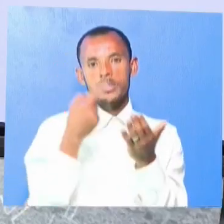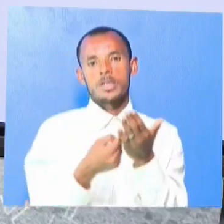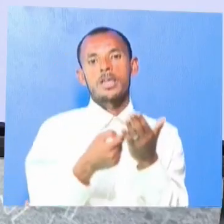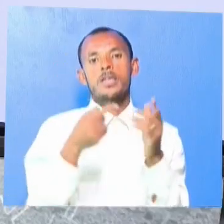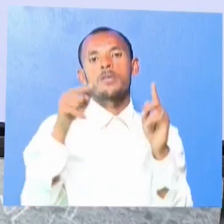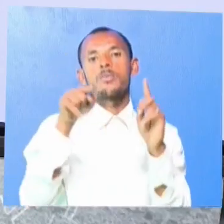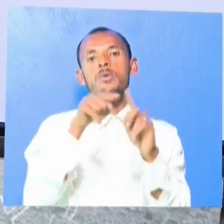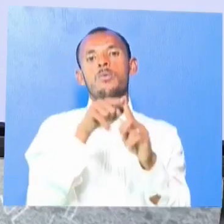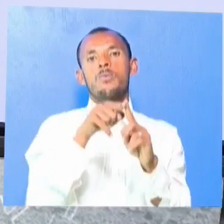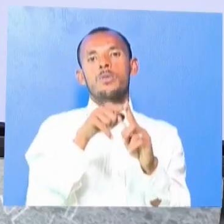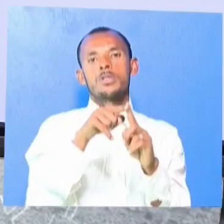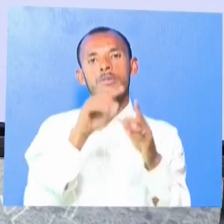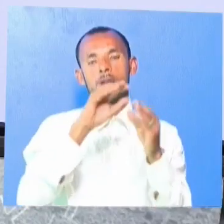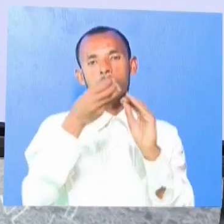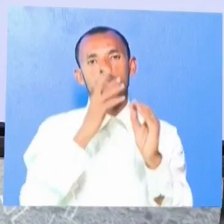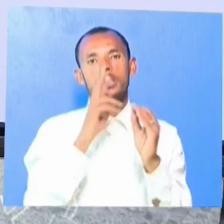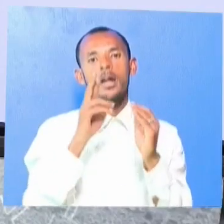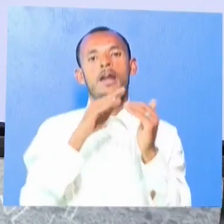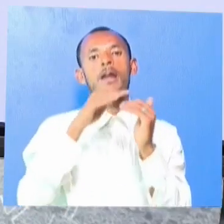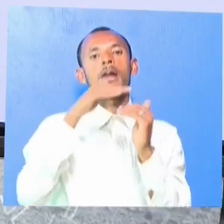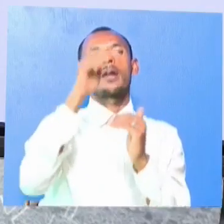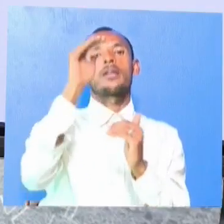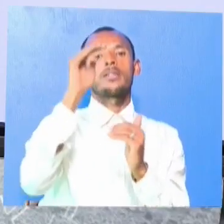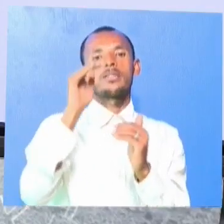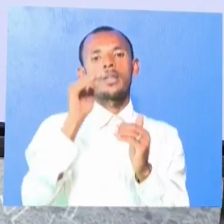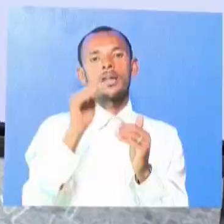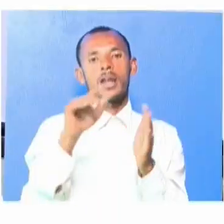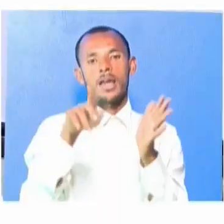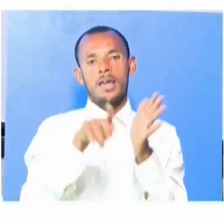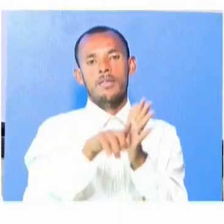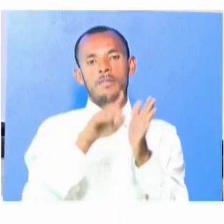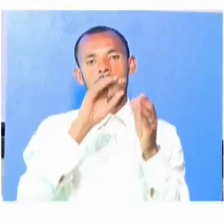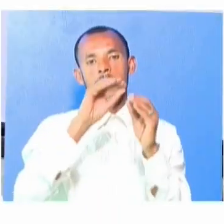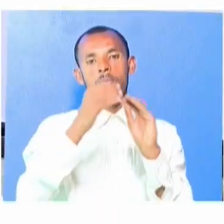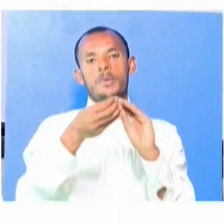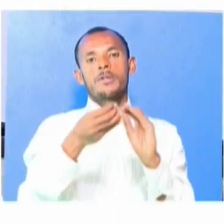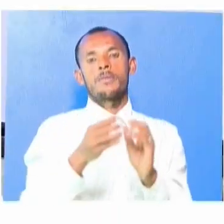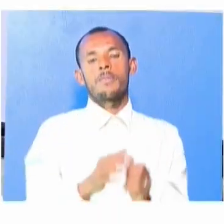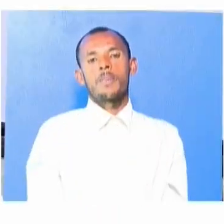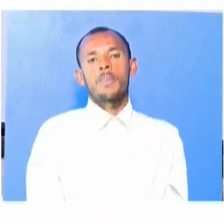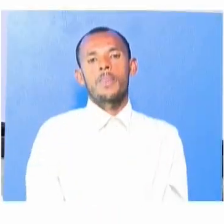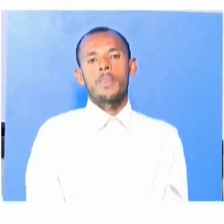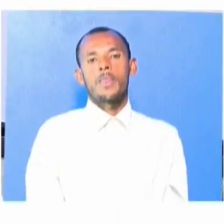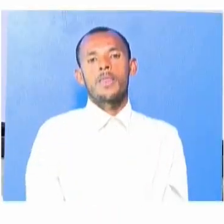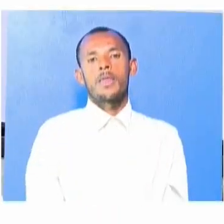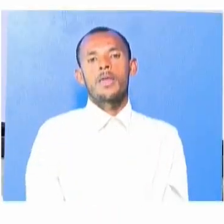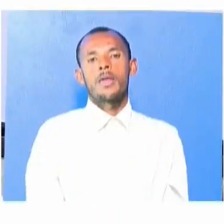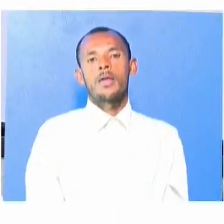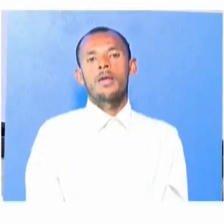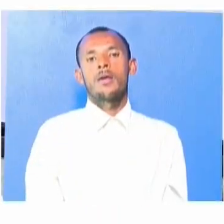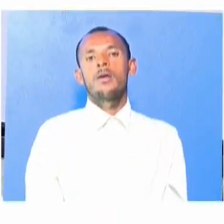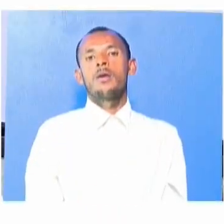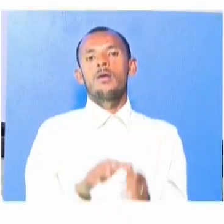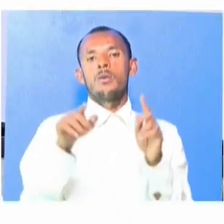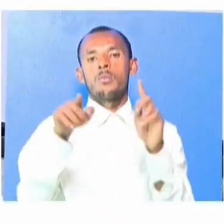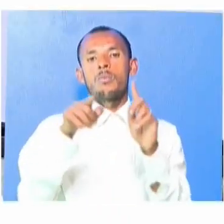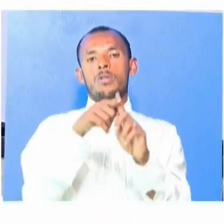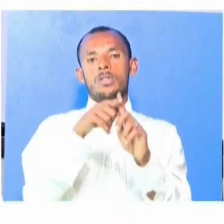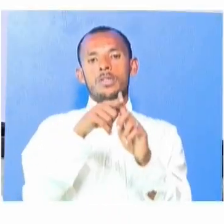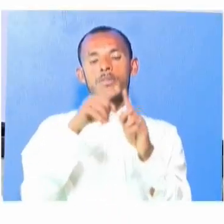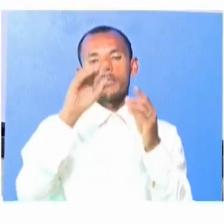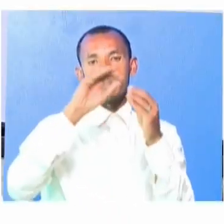are greater than negative numbers. So positive numbers are greater. Positive